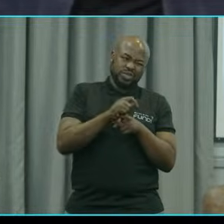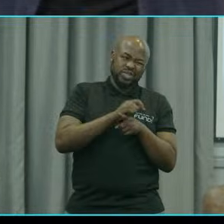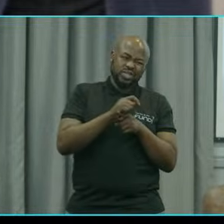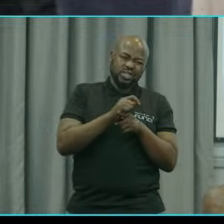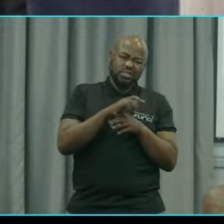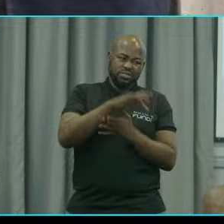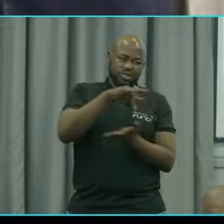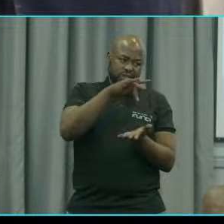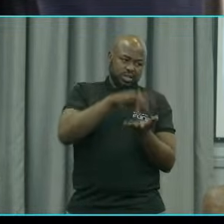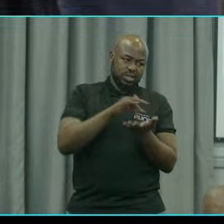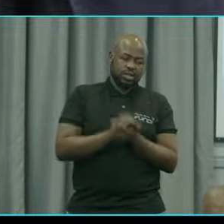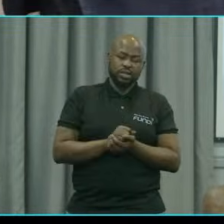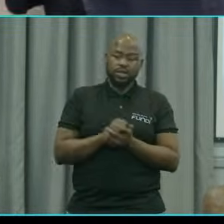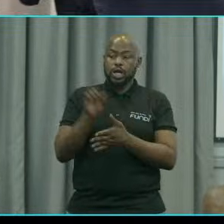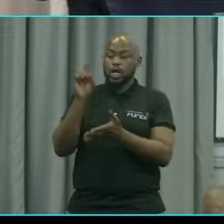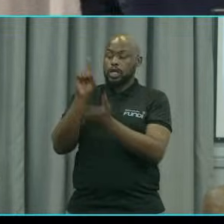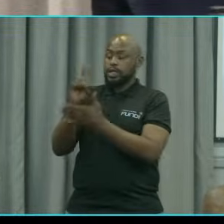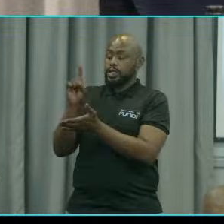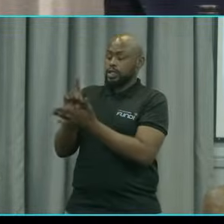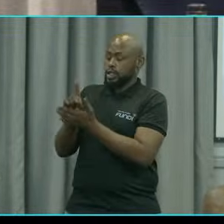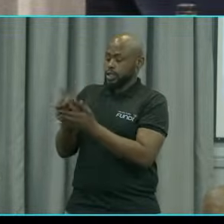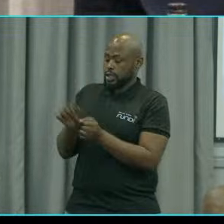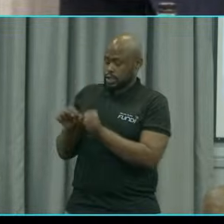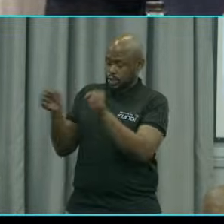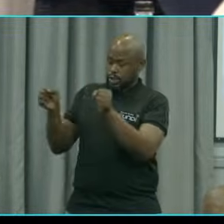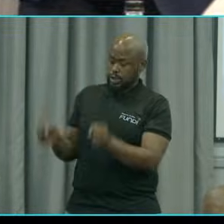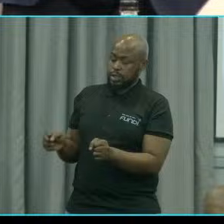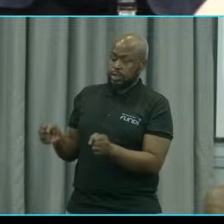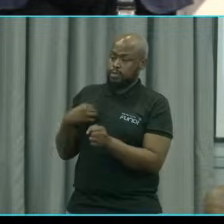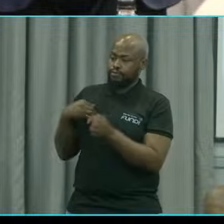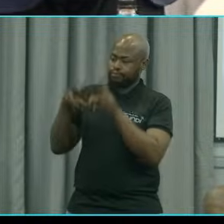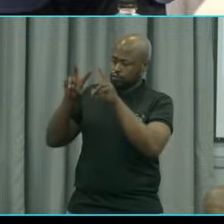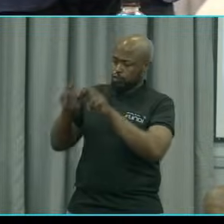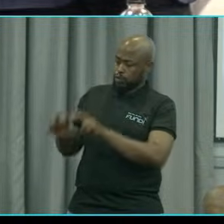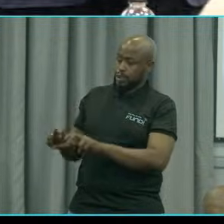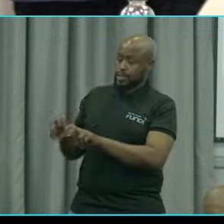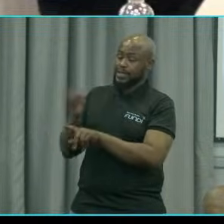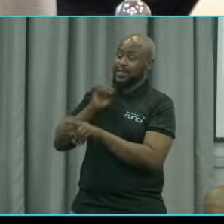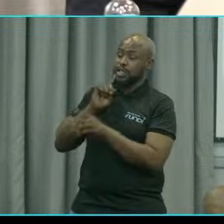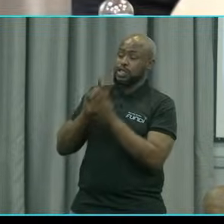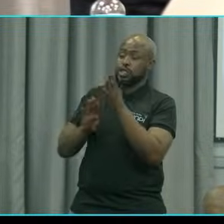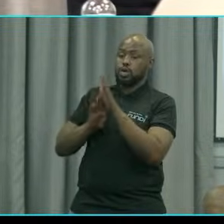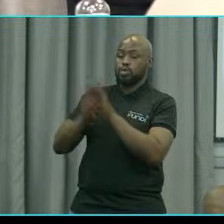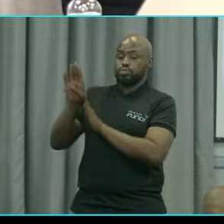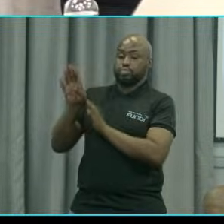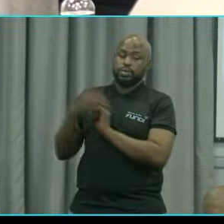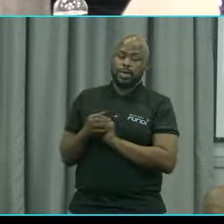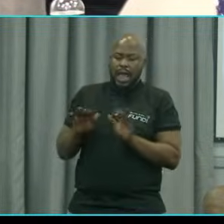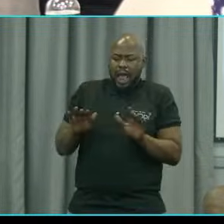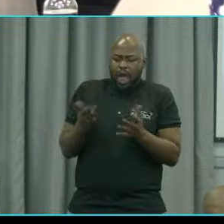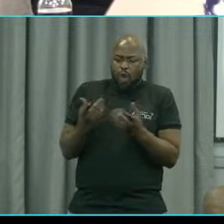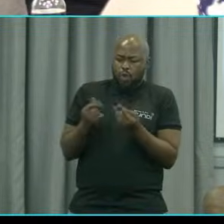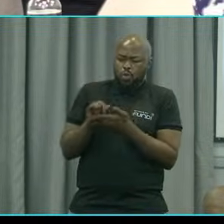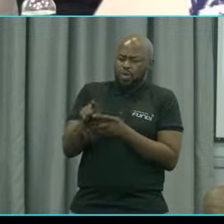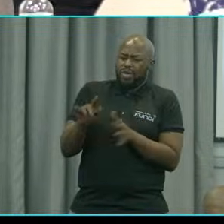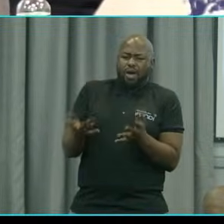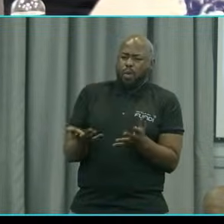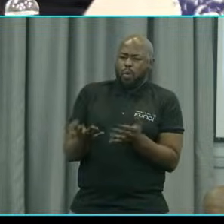centers. The data systems for tracking teacher growth. And how do you do that?